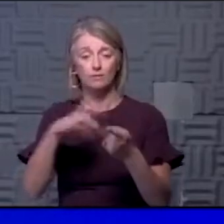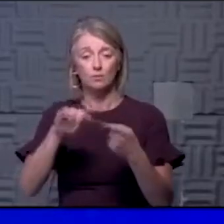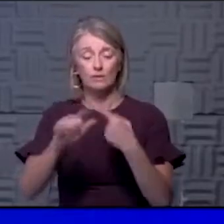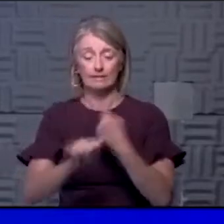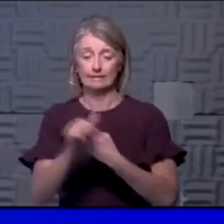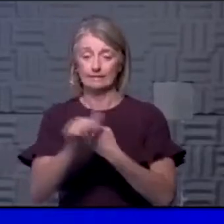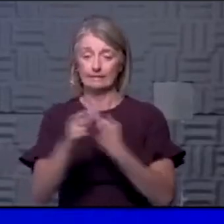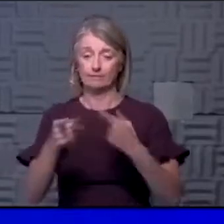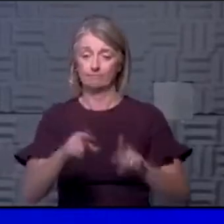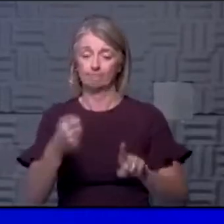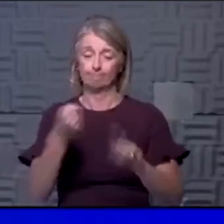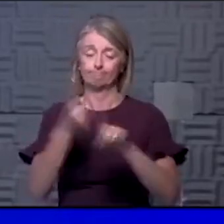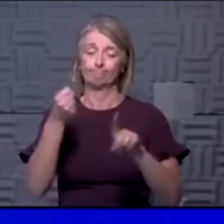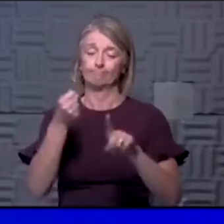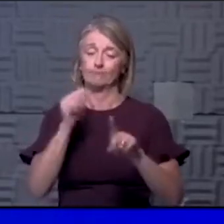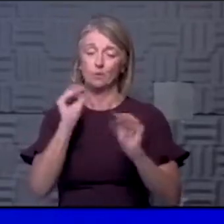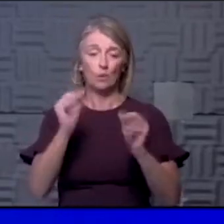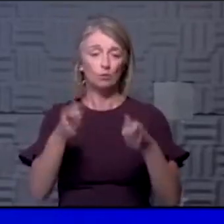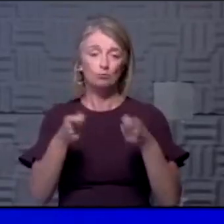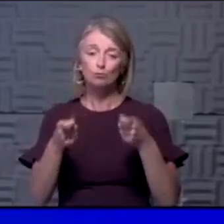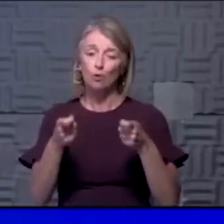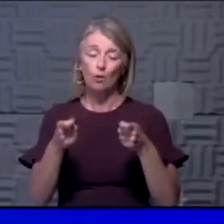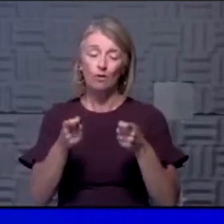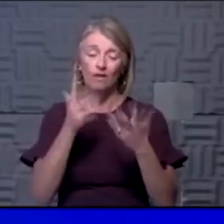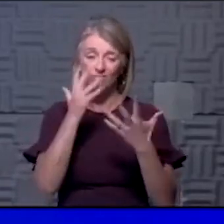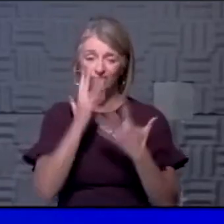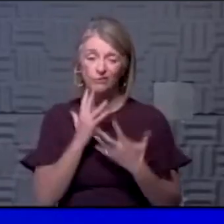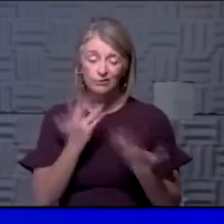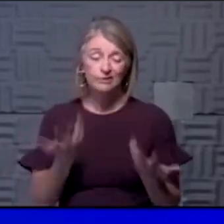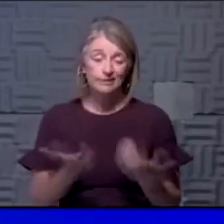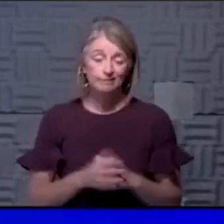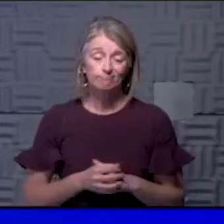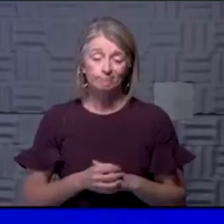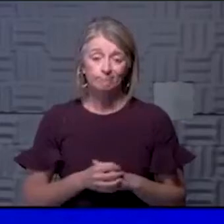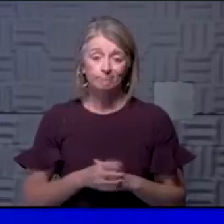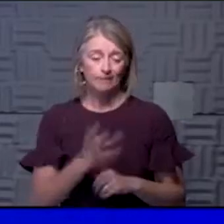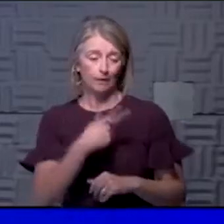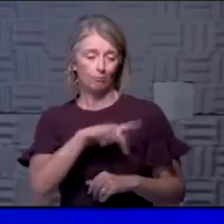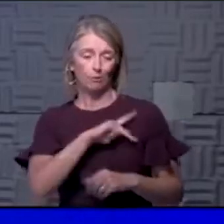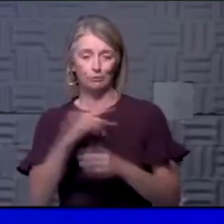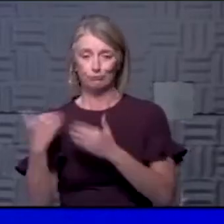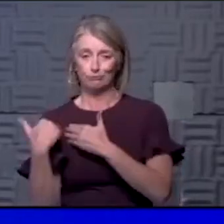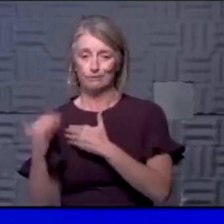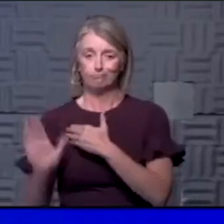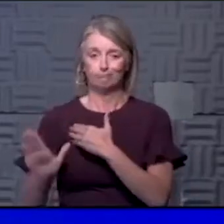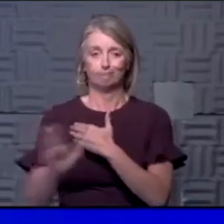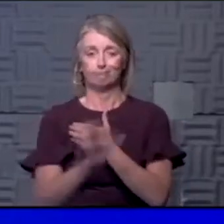danger comes in, and you don't have a lot of control over that. And unfortunately, that gets down to personal